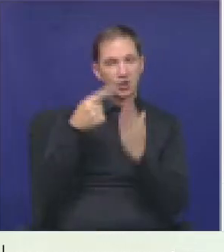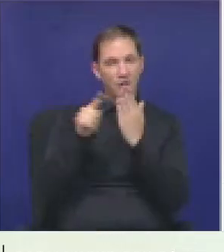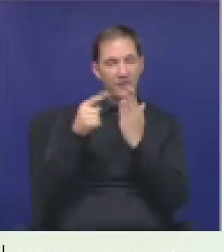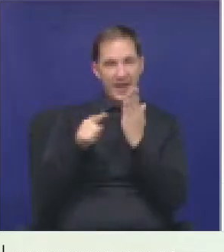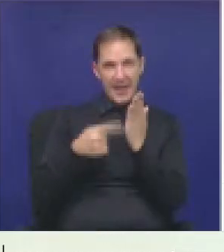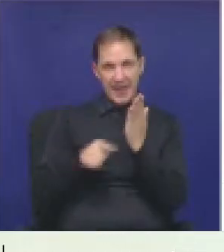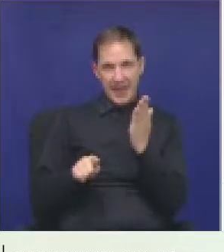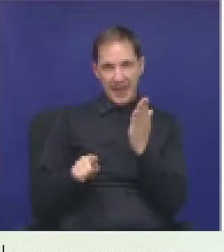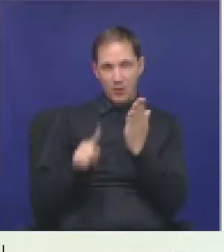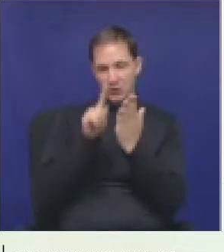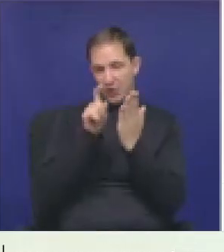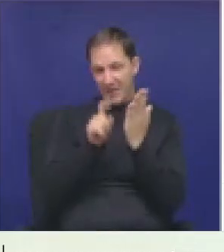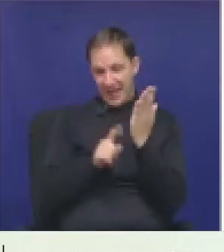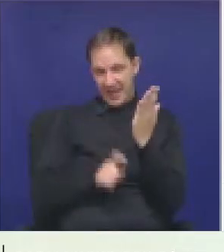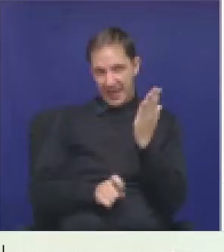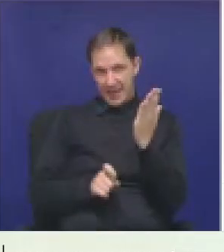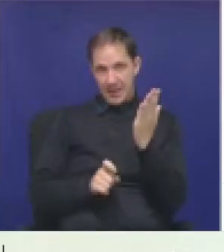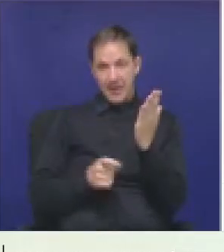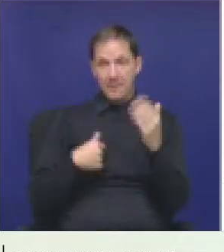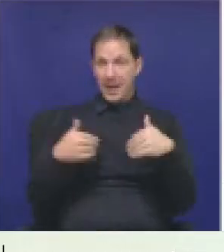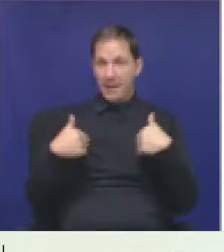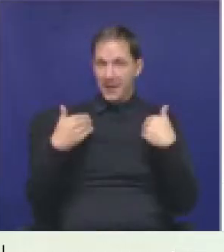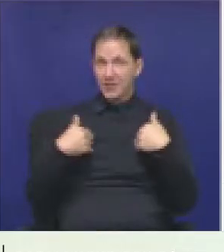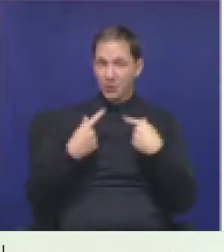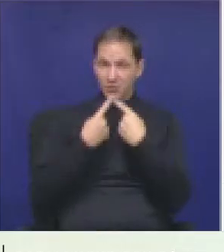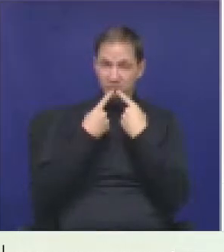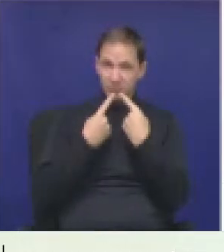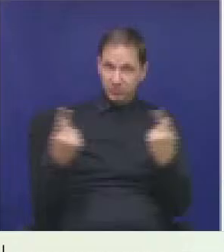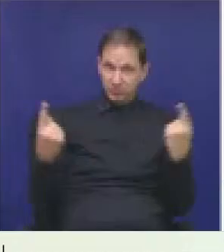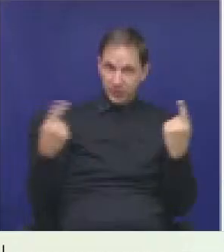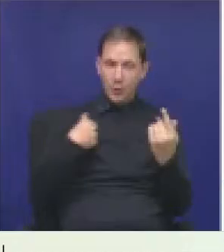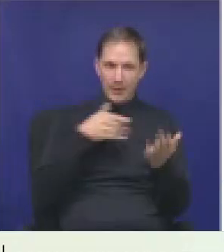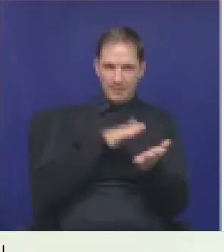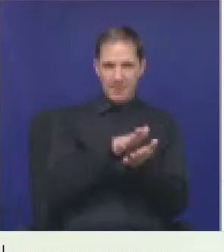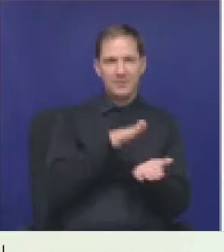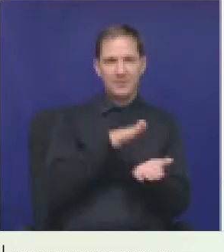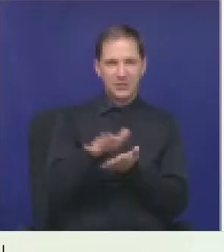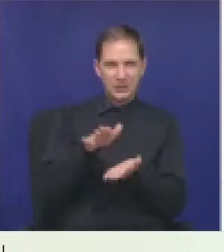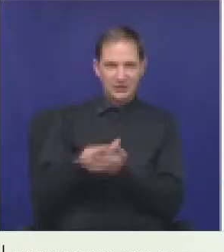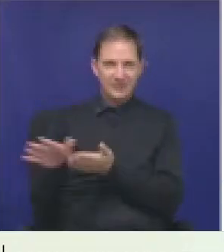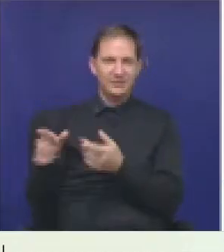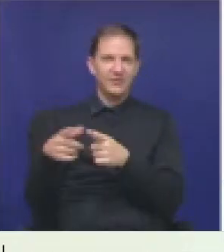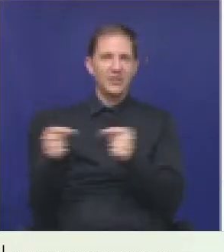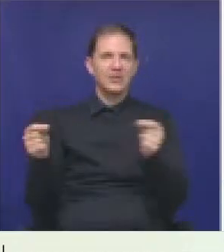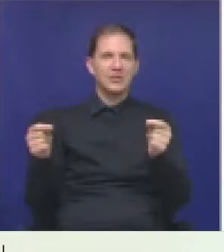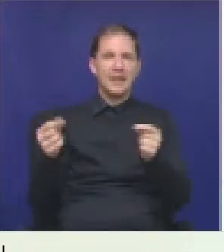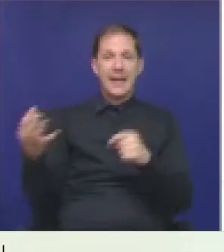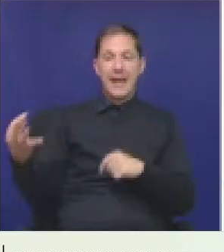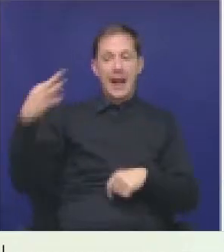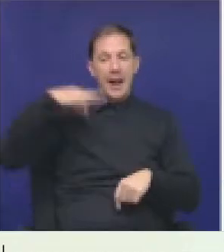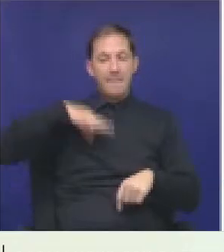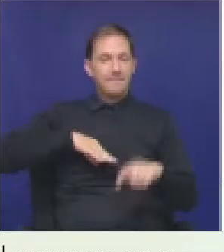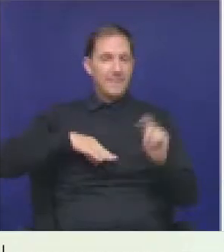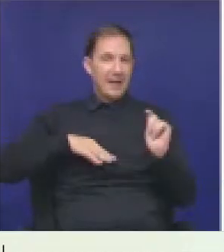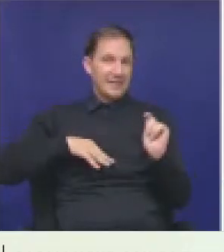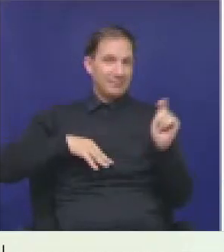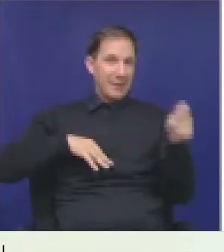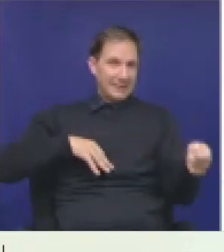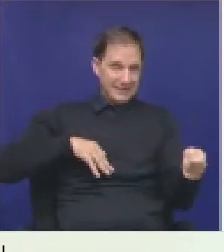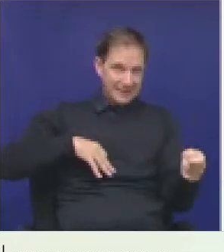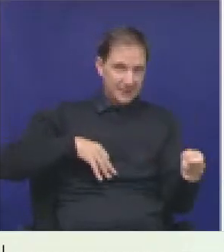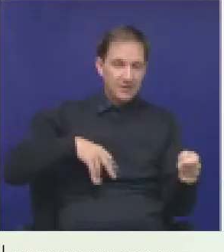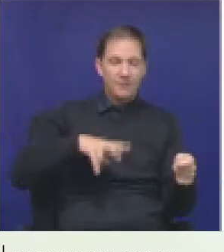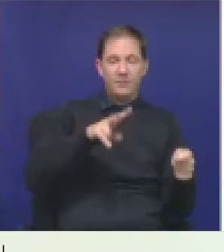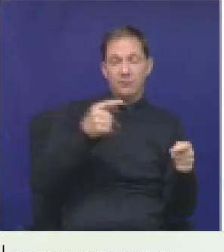indicated. I am pleased to inform the House that Stats SA has published the long-awaited results of the Income and Expenditure Survey in January